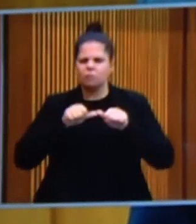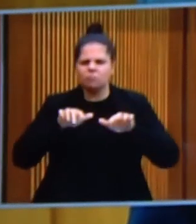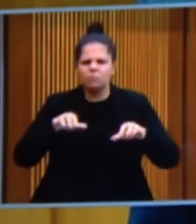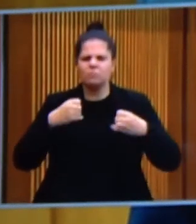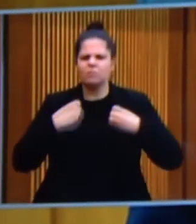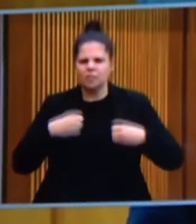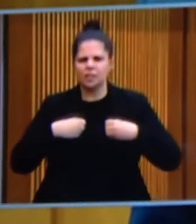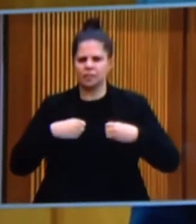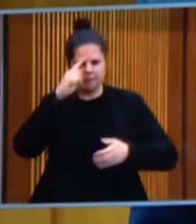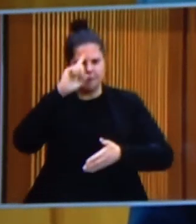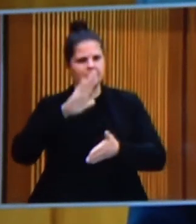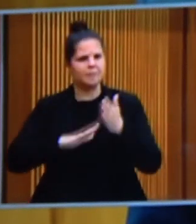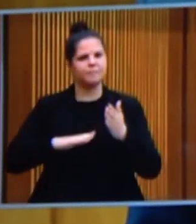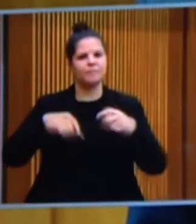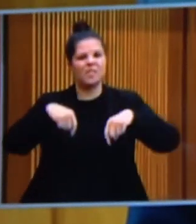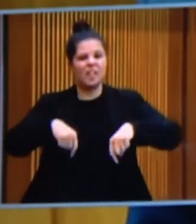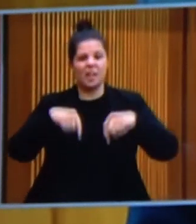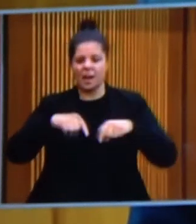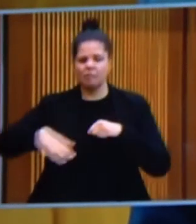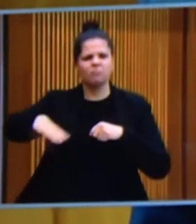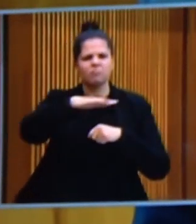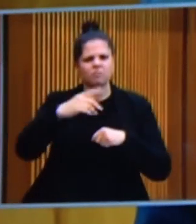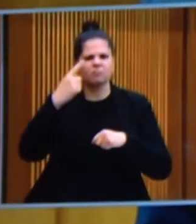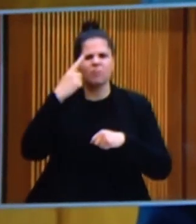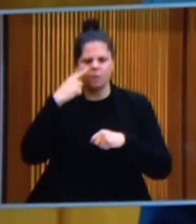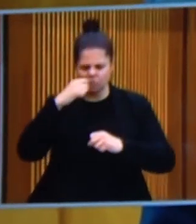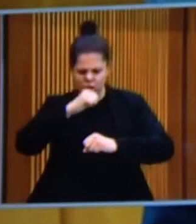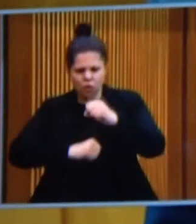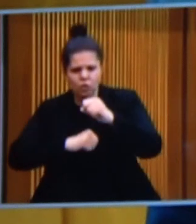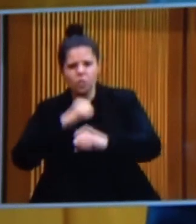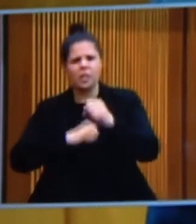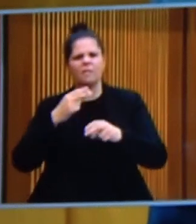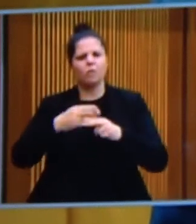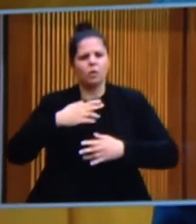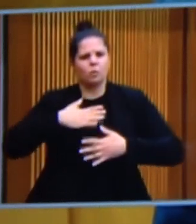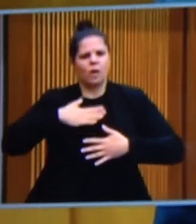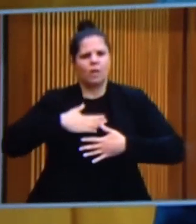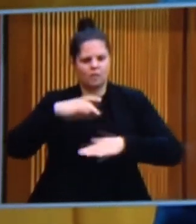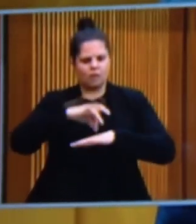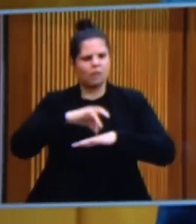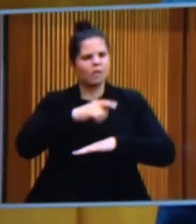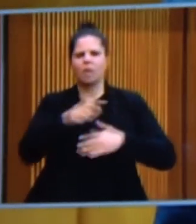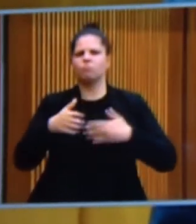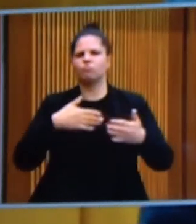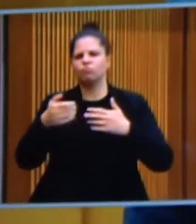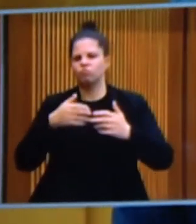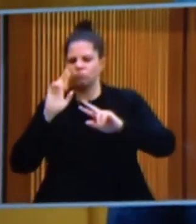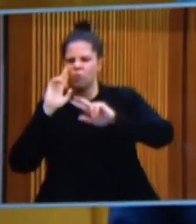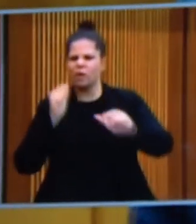is overseeing Australia's ventilator expansion program within the hospital system and the